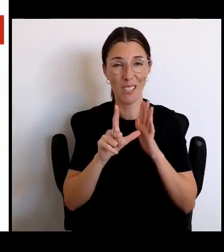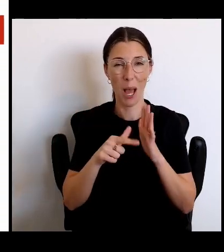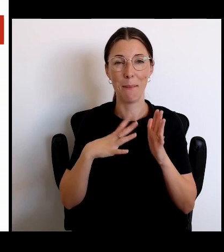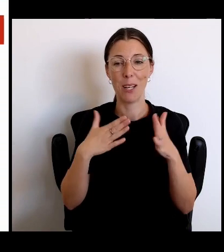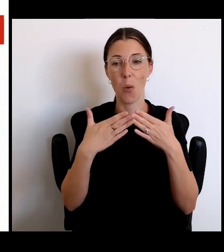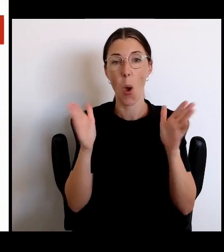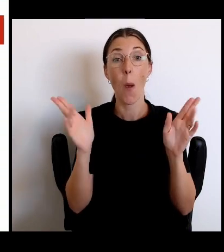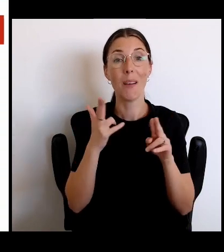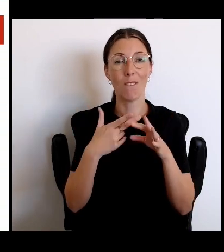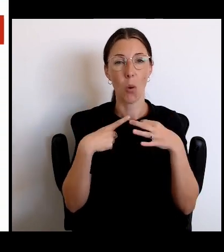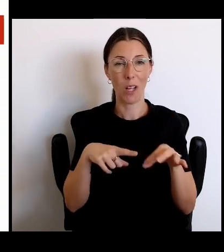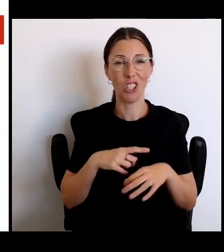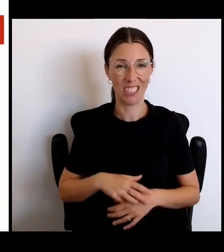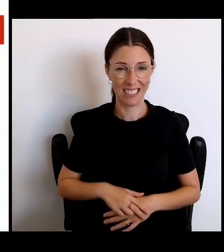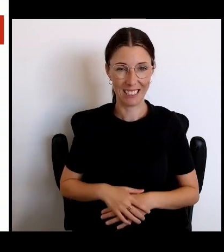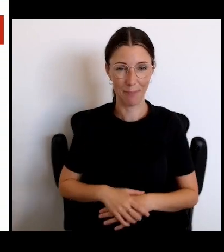questions.